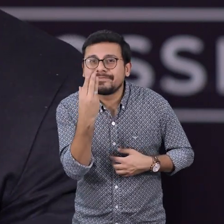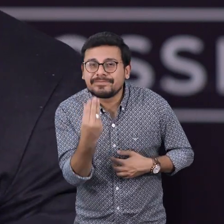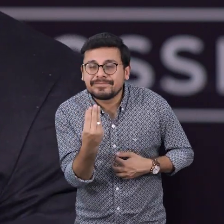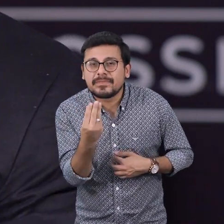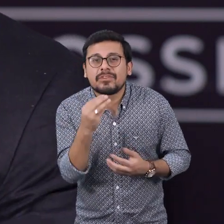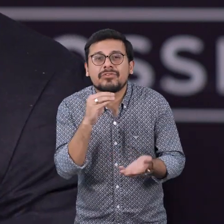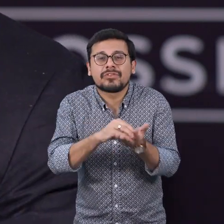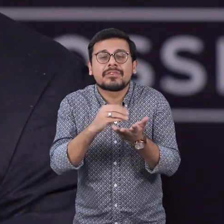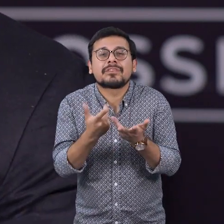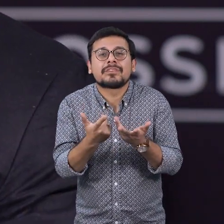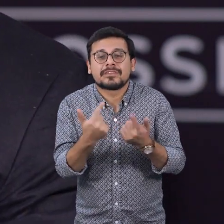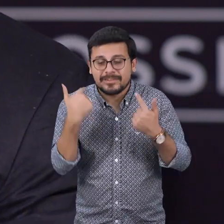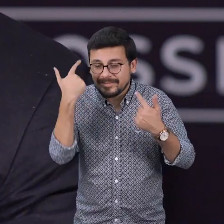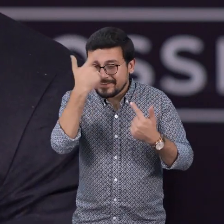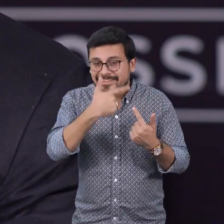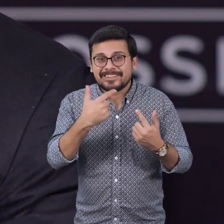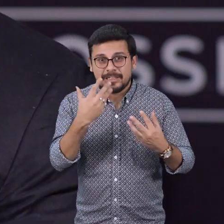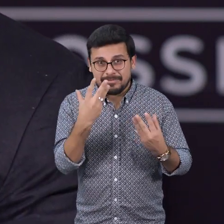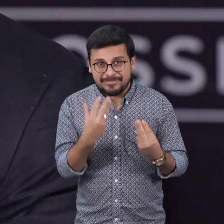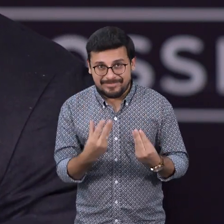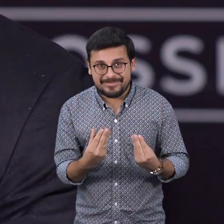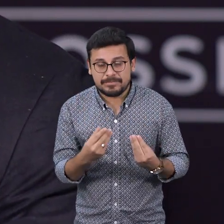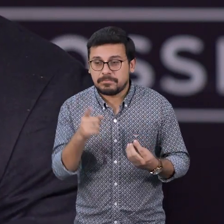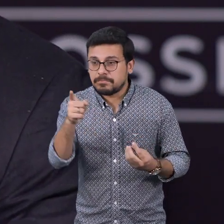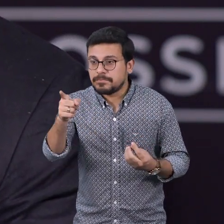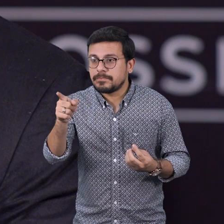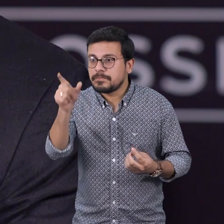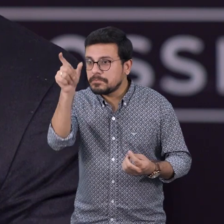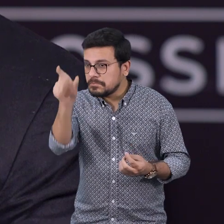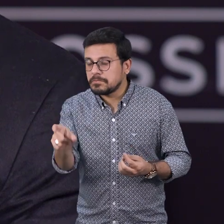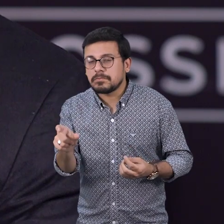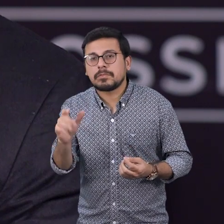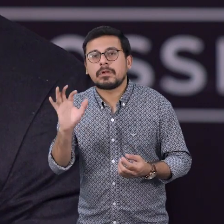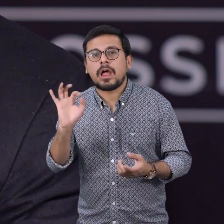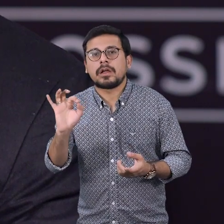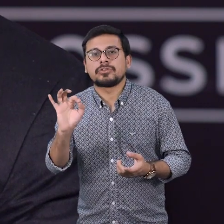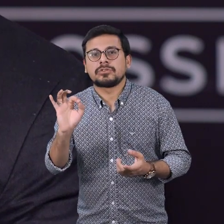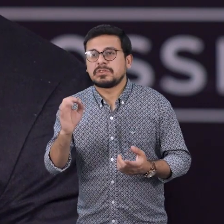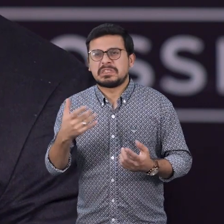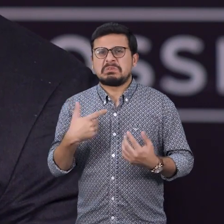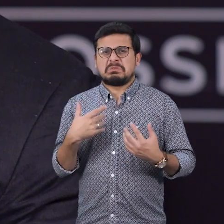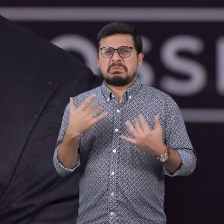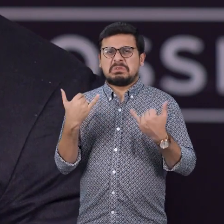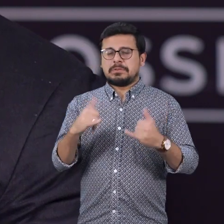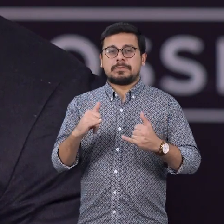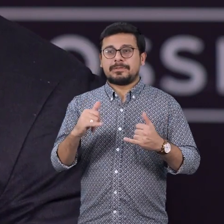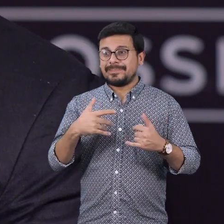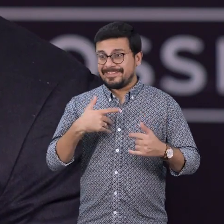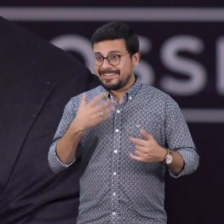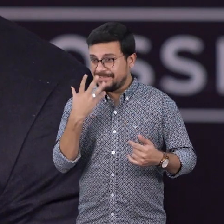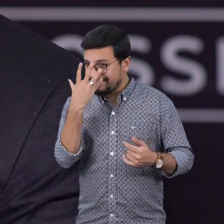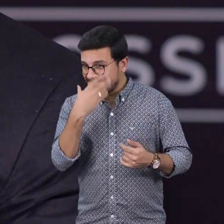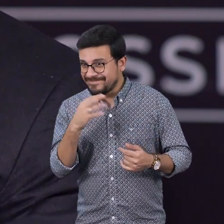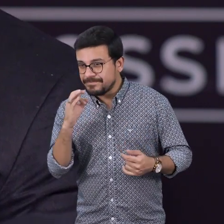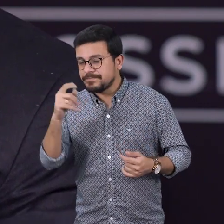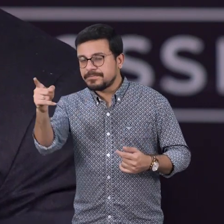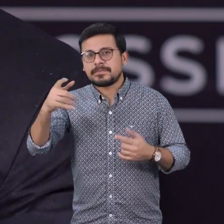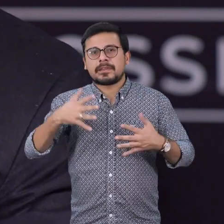more about kindness in this day and age, where things are really moving